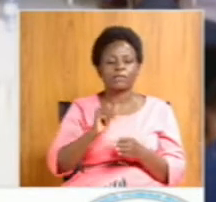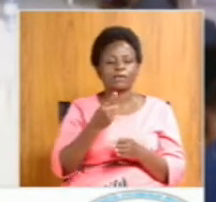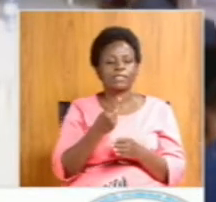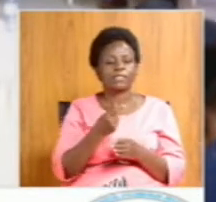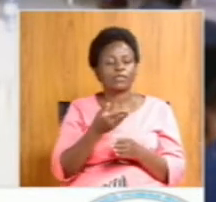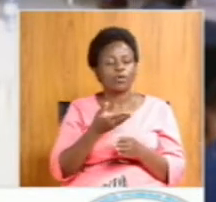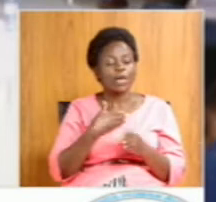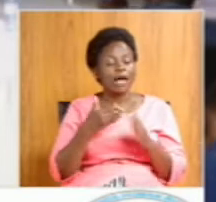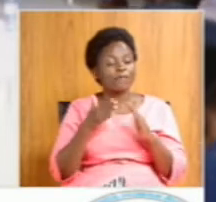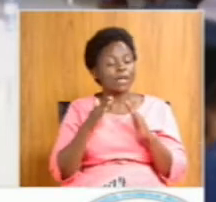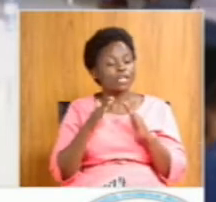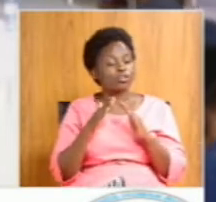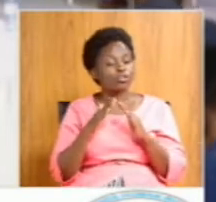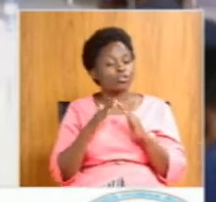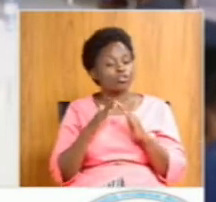of all we have the domestic